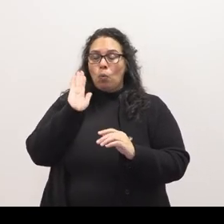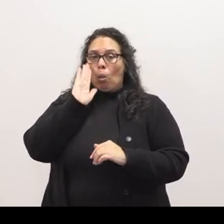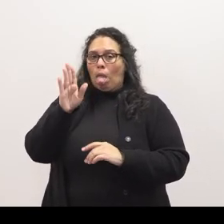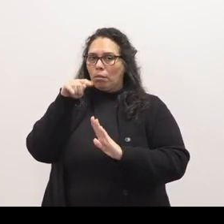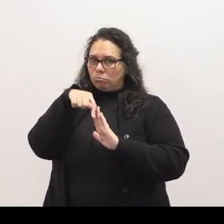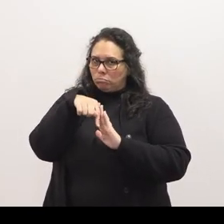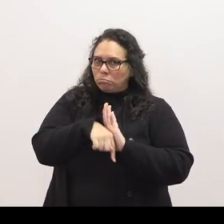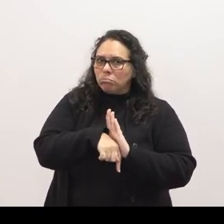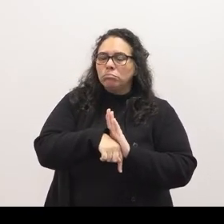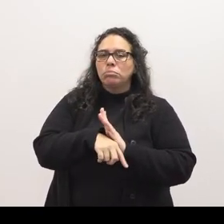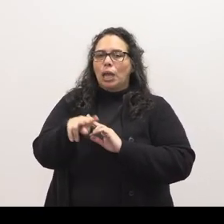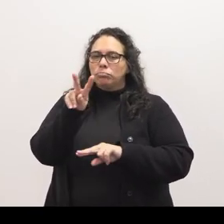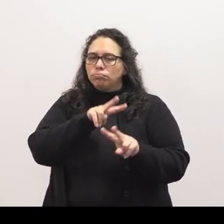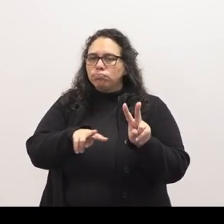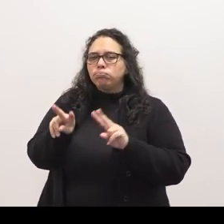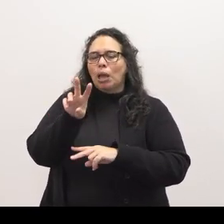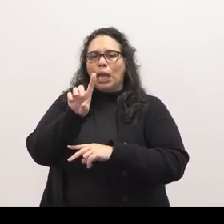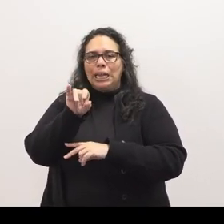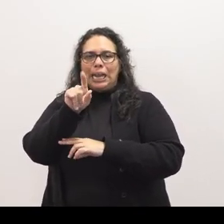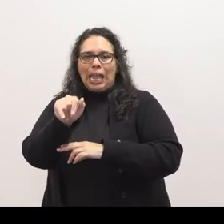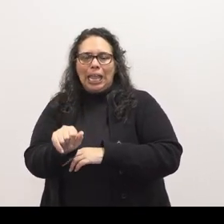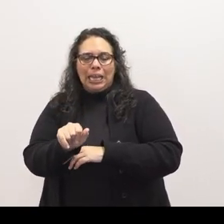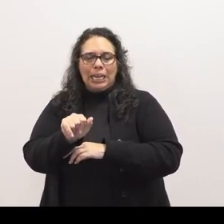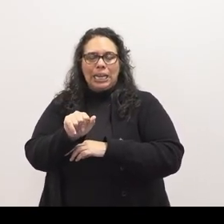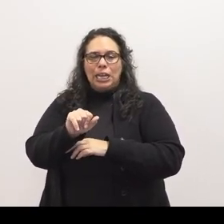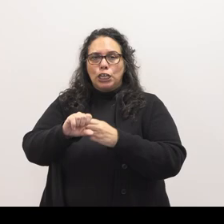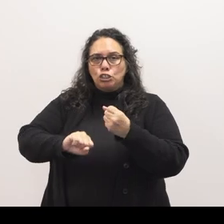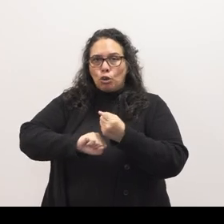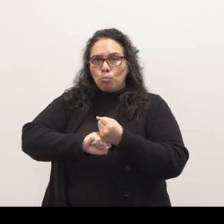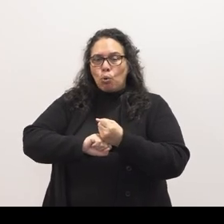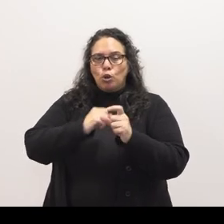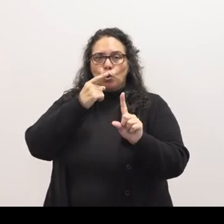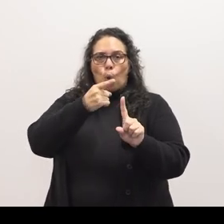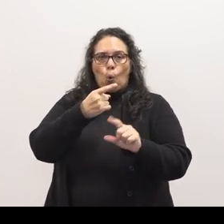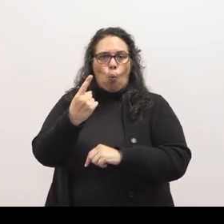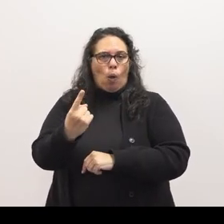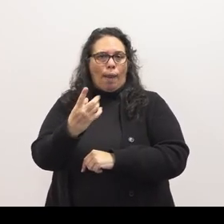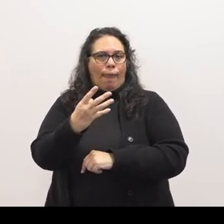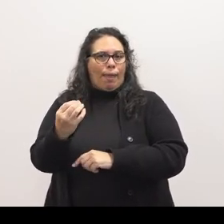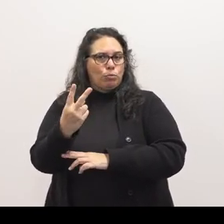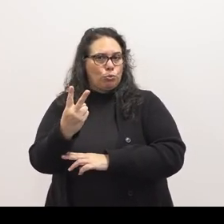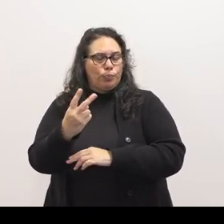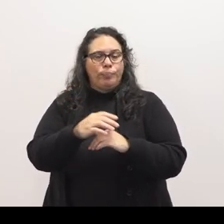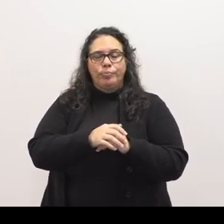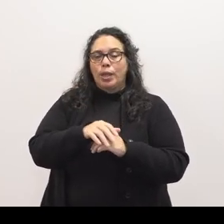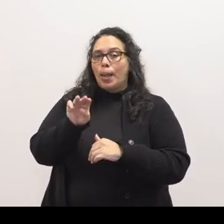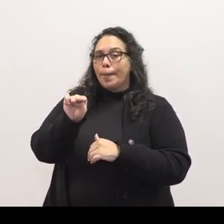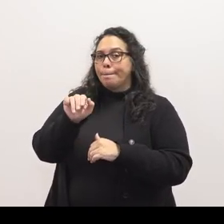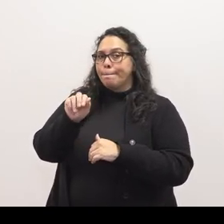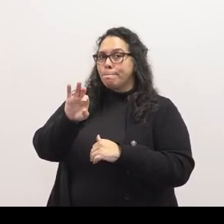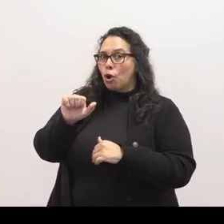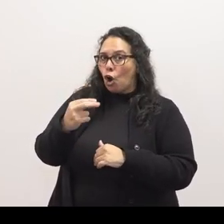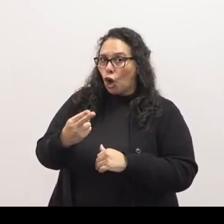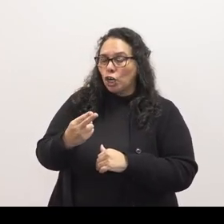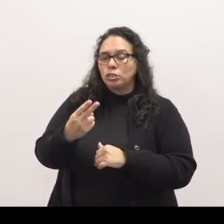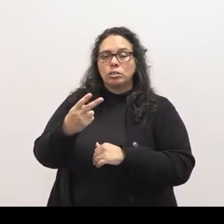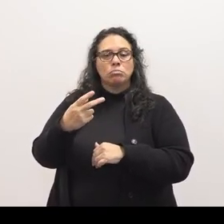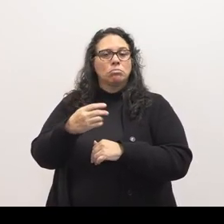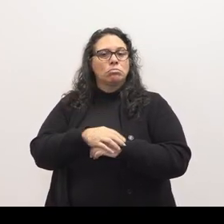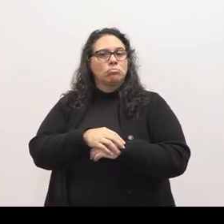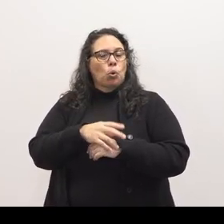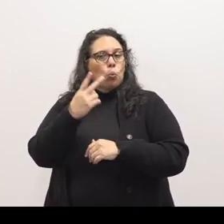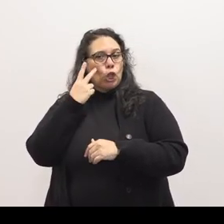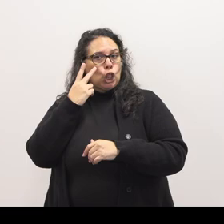look at data that supports goal 1 and 2. And then in March, we'll look at goal